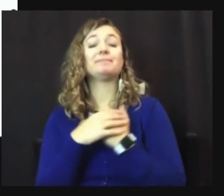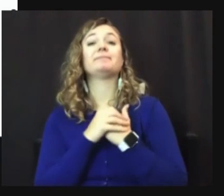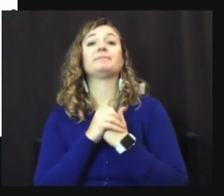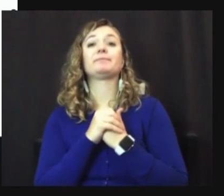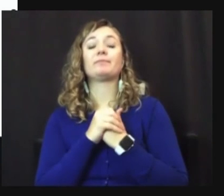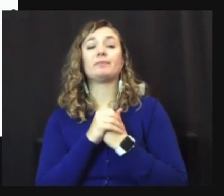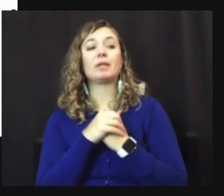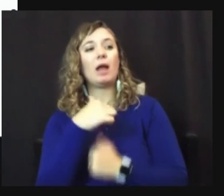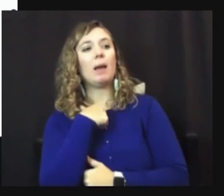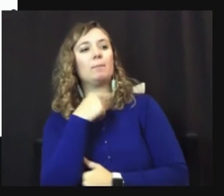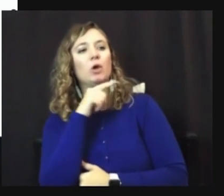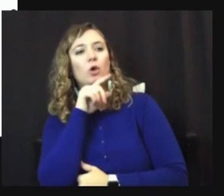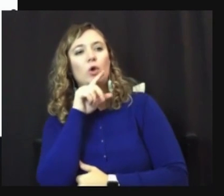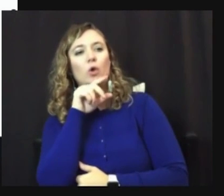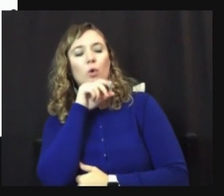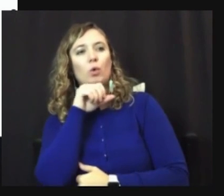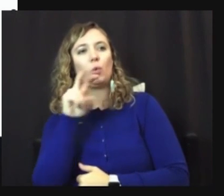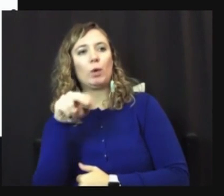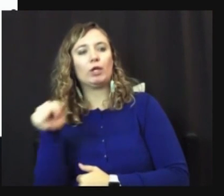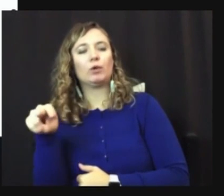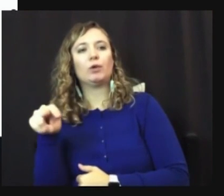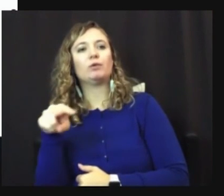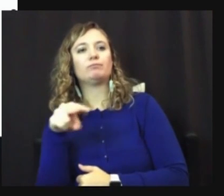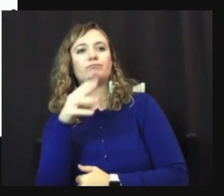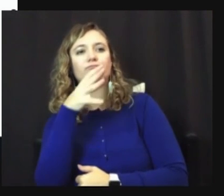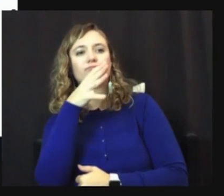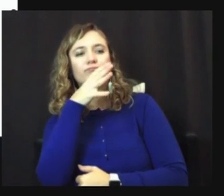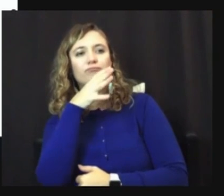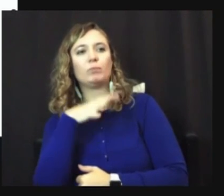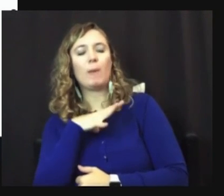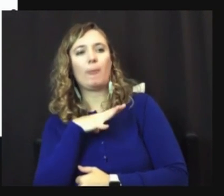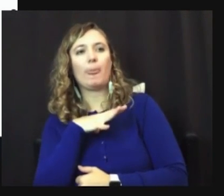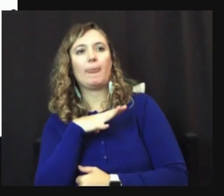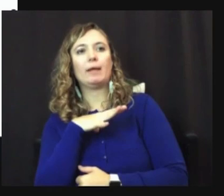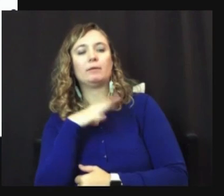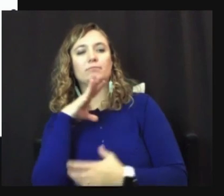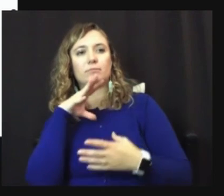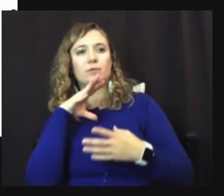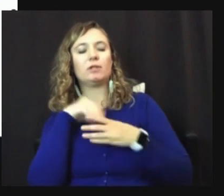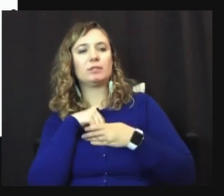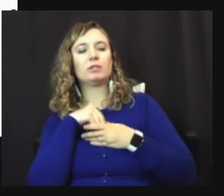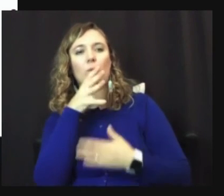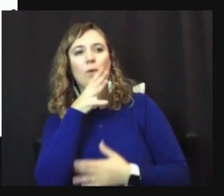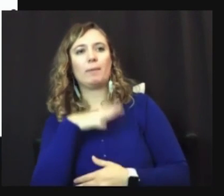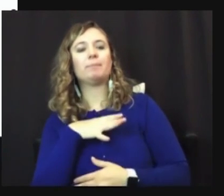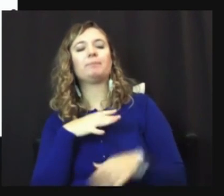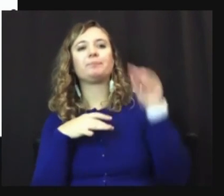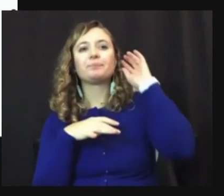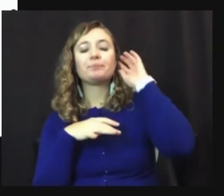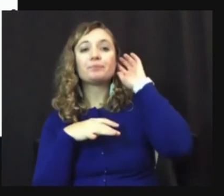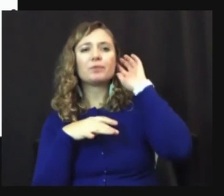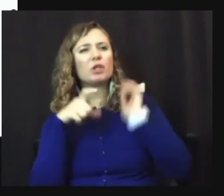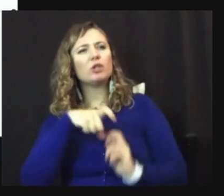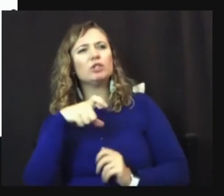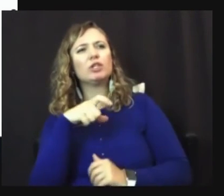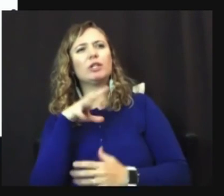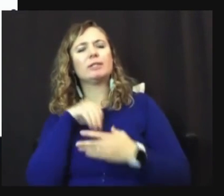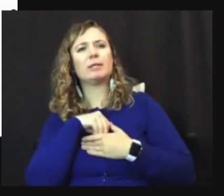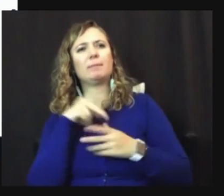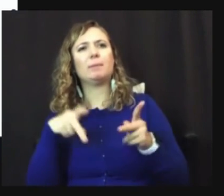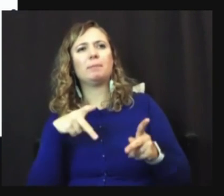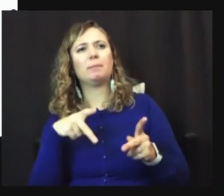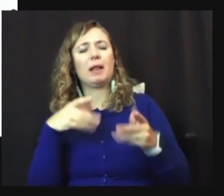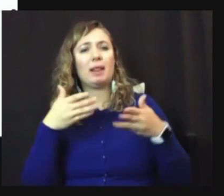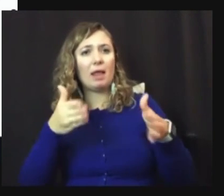am a 22-year-old autistic woman. Do you think autistic people should be allowed to STEM at work? I don't know how to go